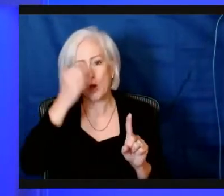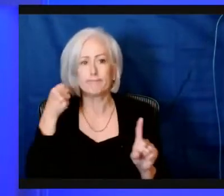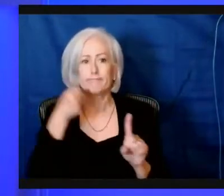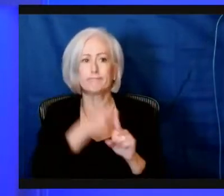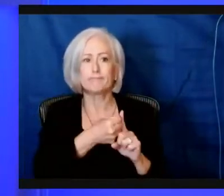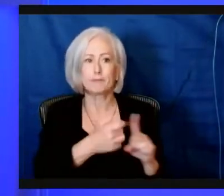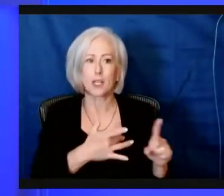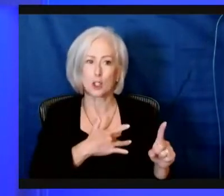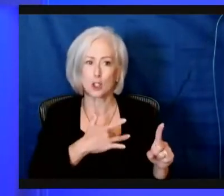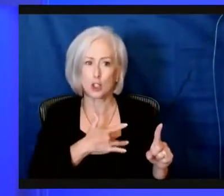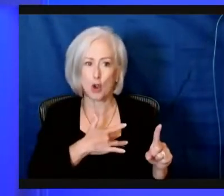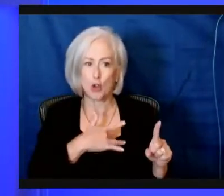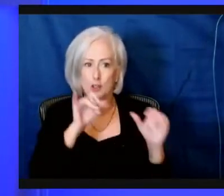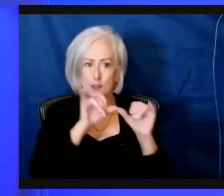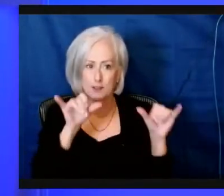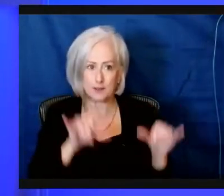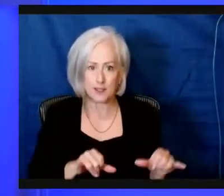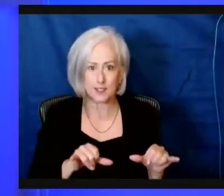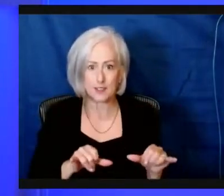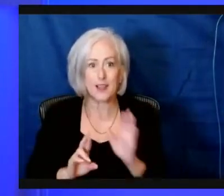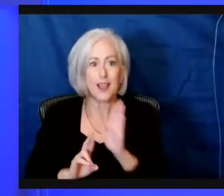down, you've seen them; they always get helped off of the